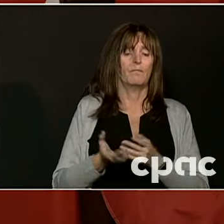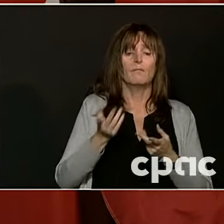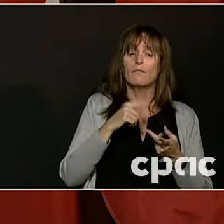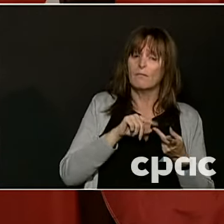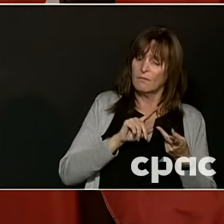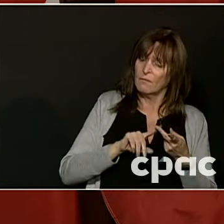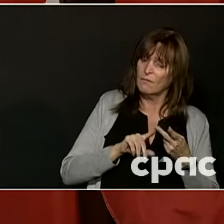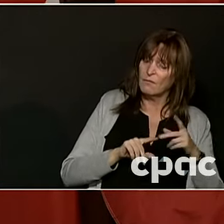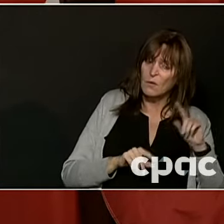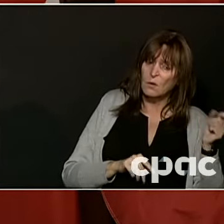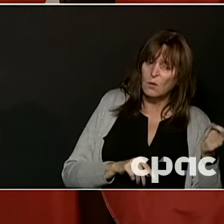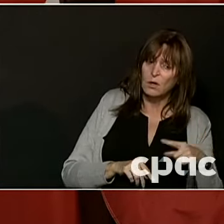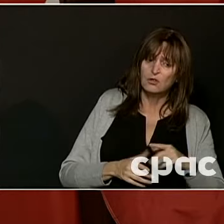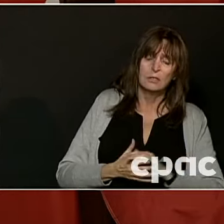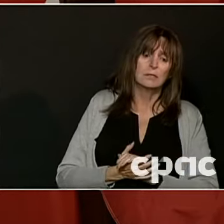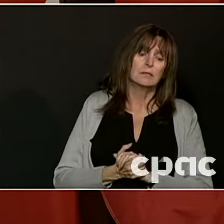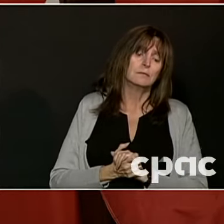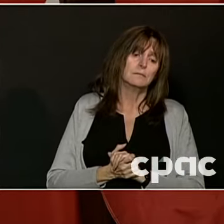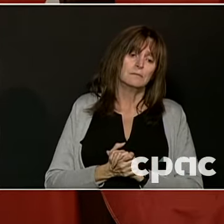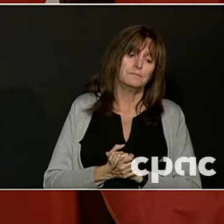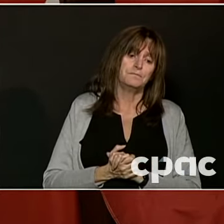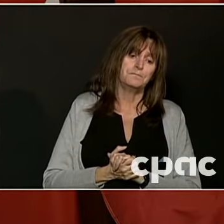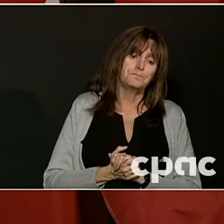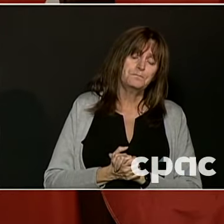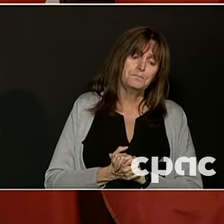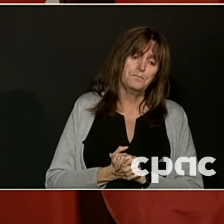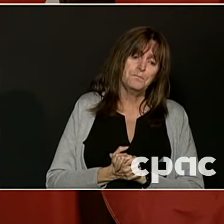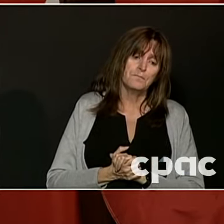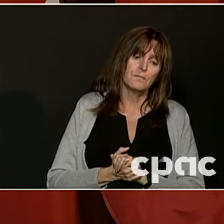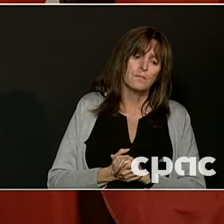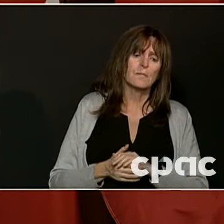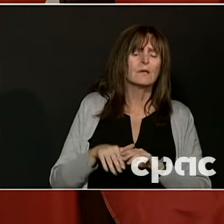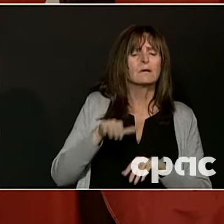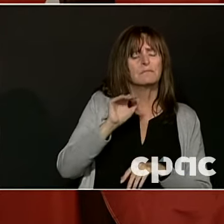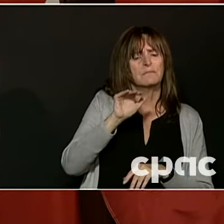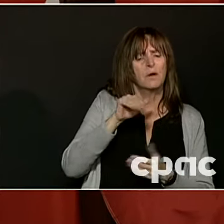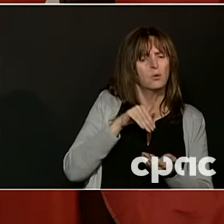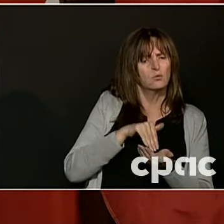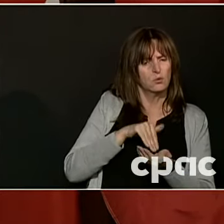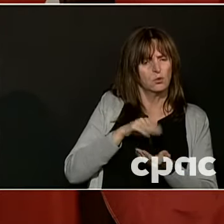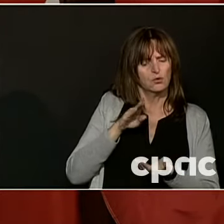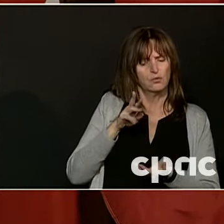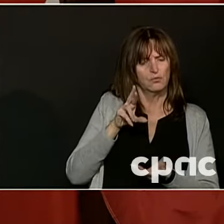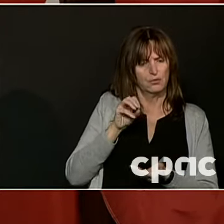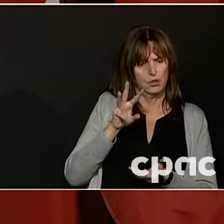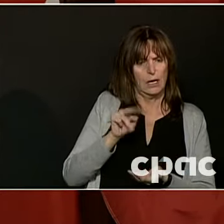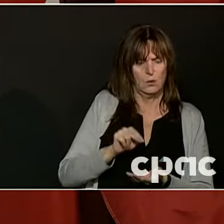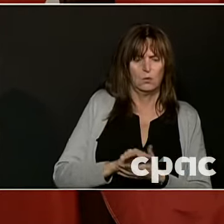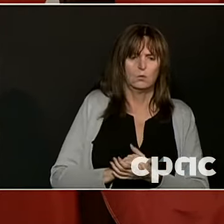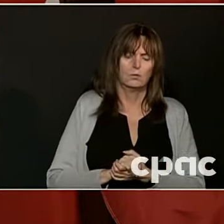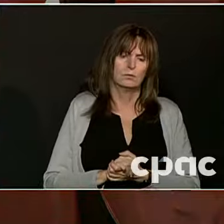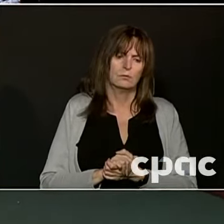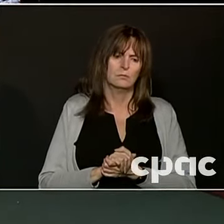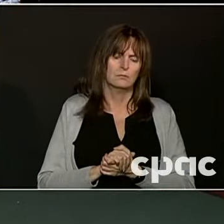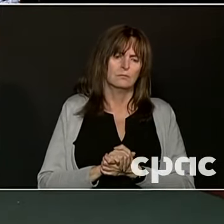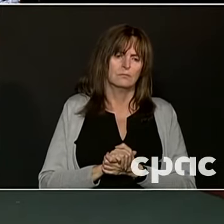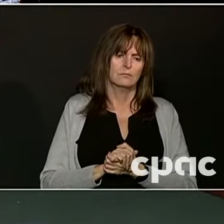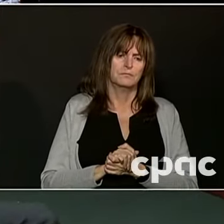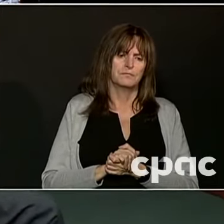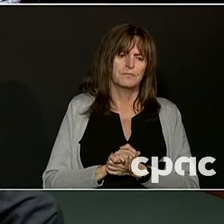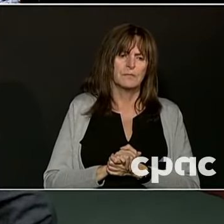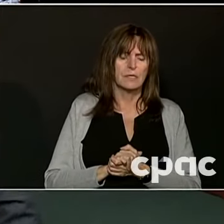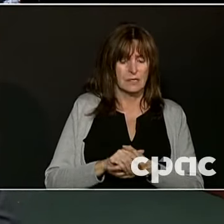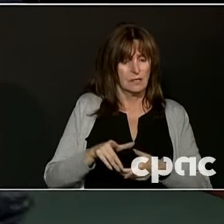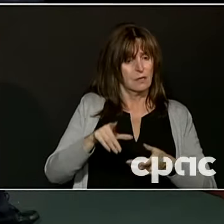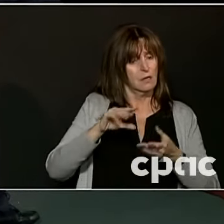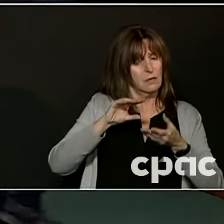Okay, this is a question for Dr. Brown. You just said before, you said that cases or the number of cases aren't